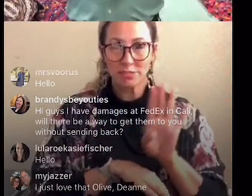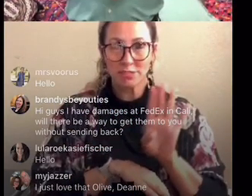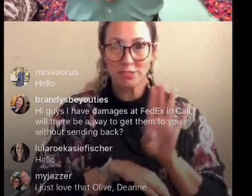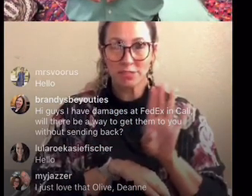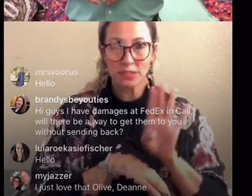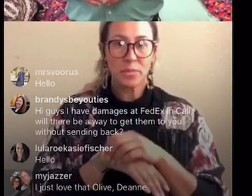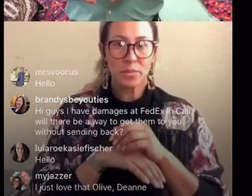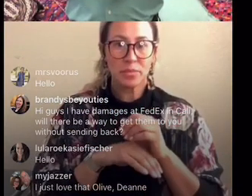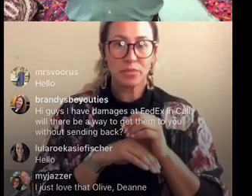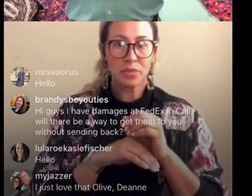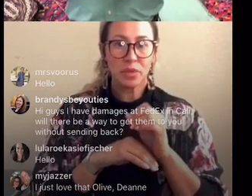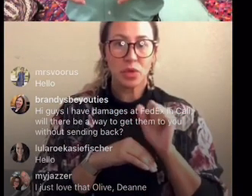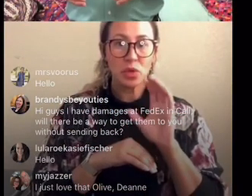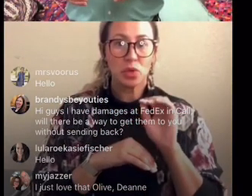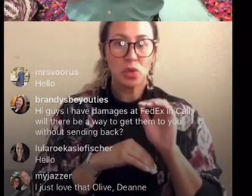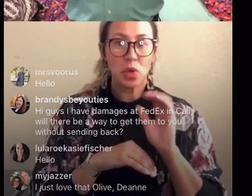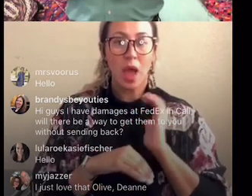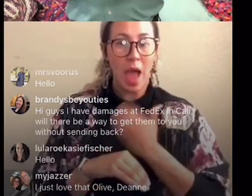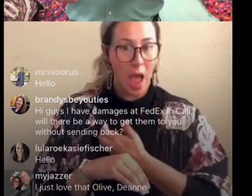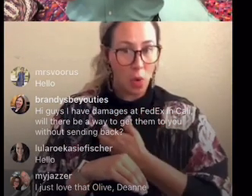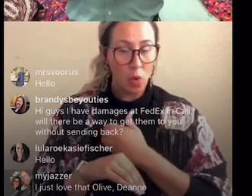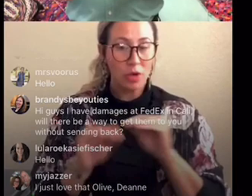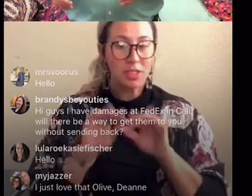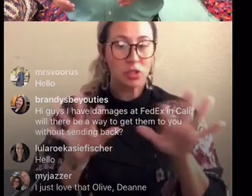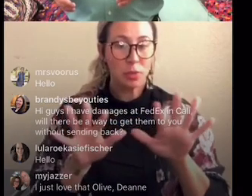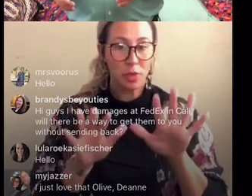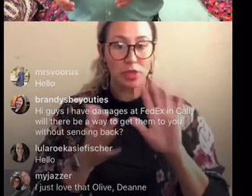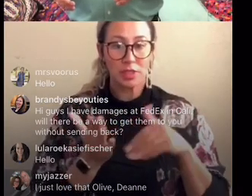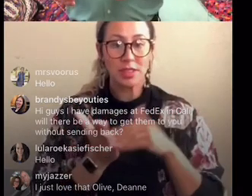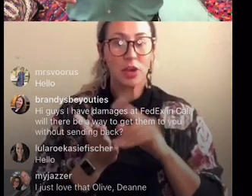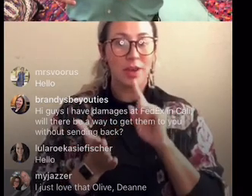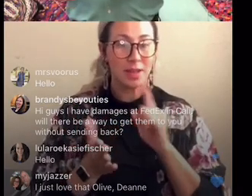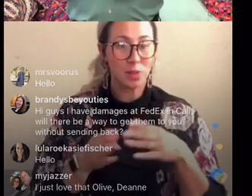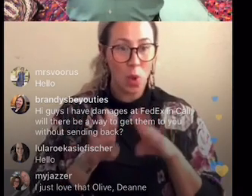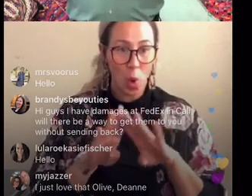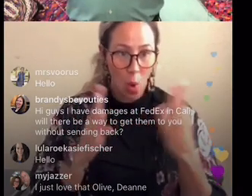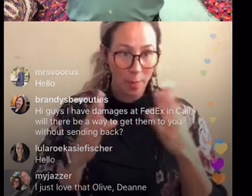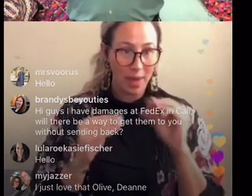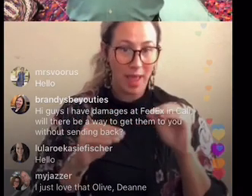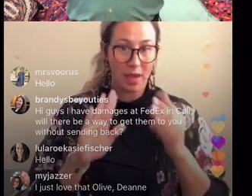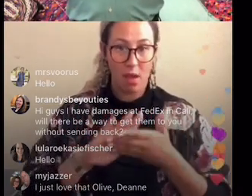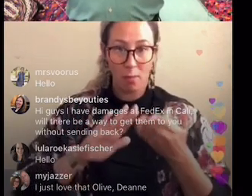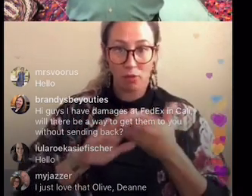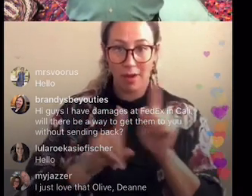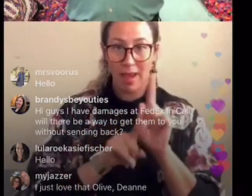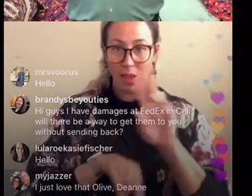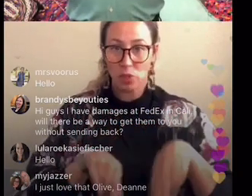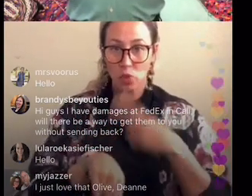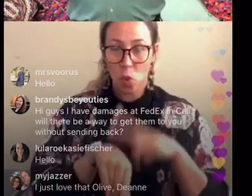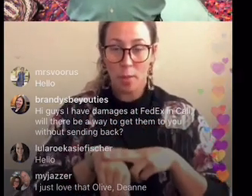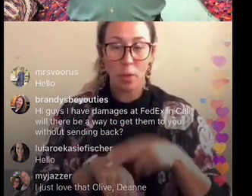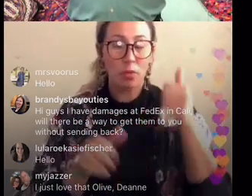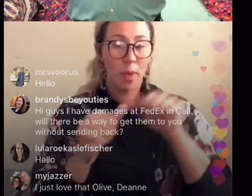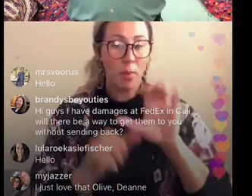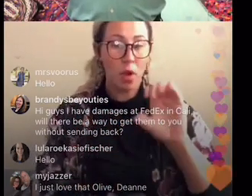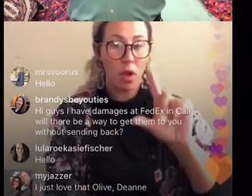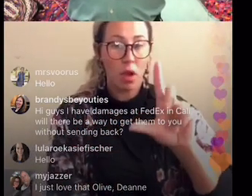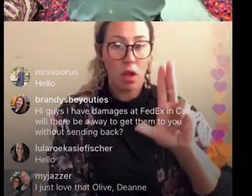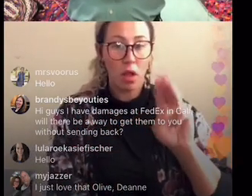Distribution center is open and operating as normal. Now remember, Columbia doesn't actually,